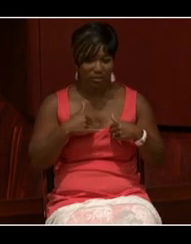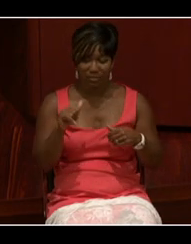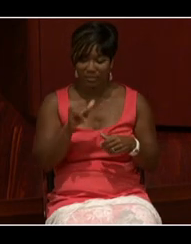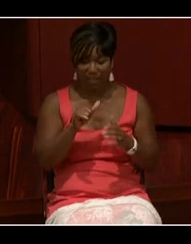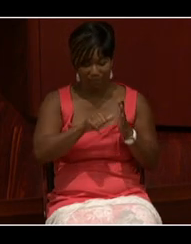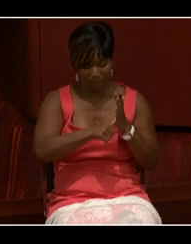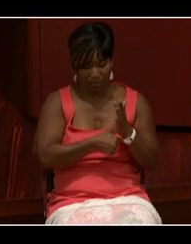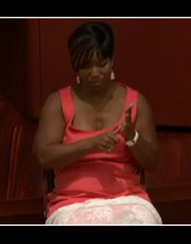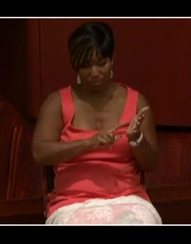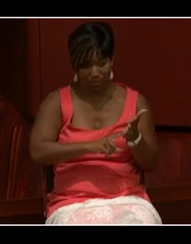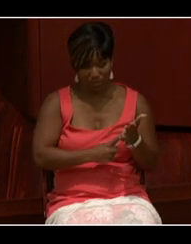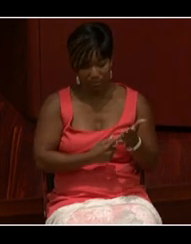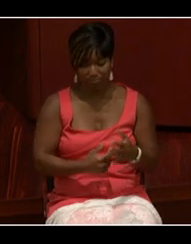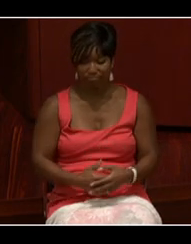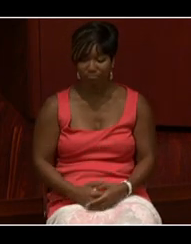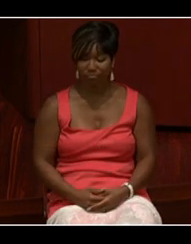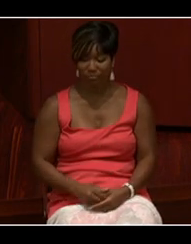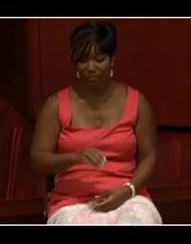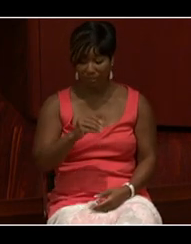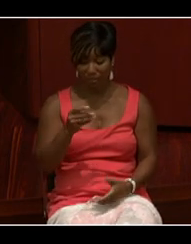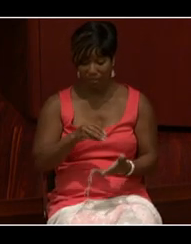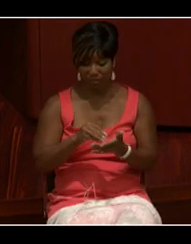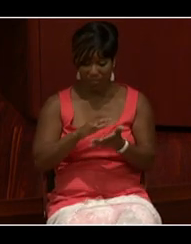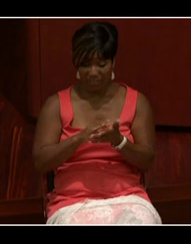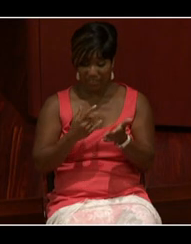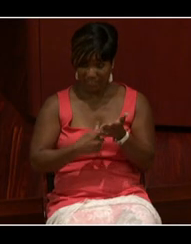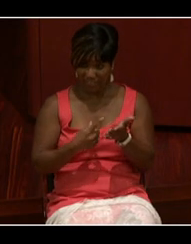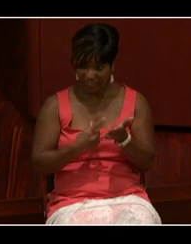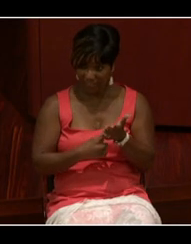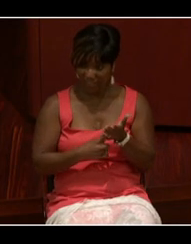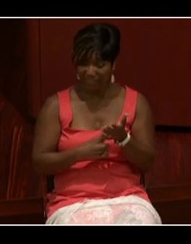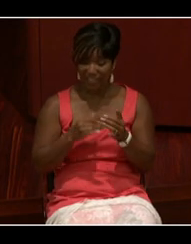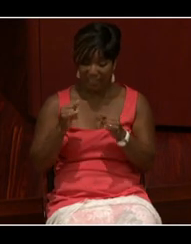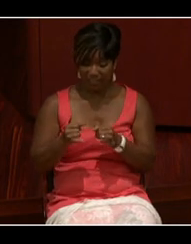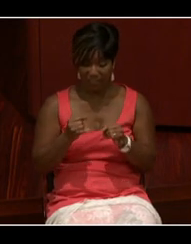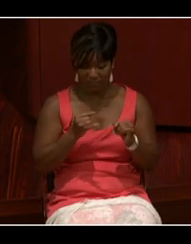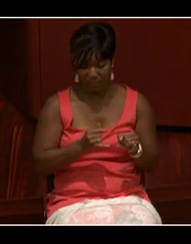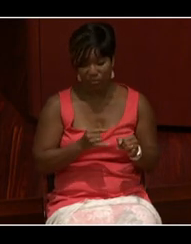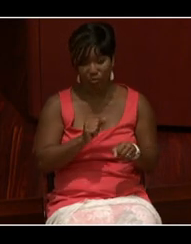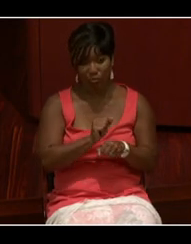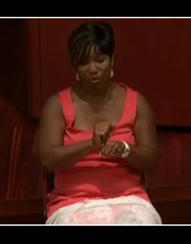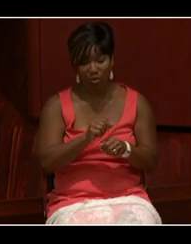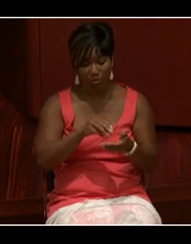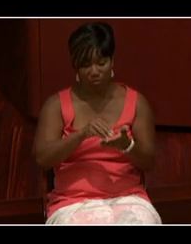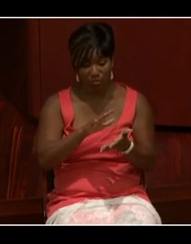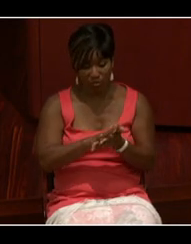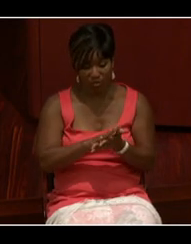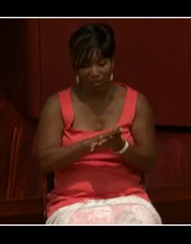Another record to talk about is the individual daily work record. This record is